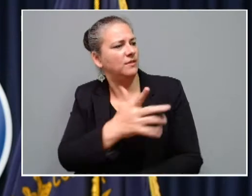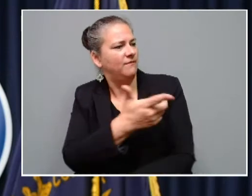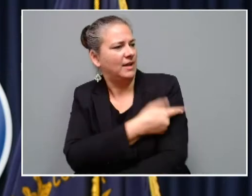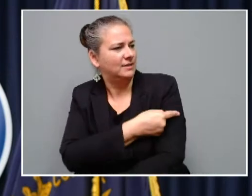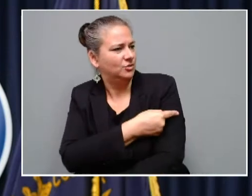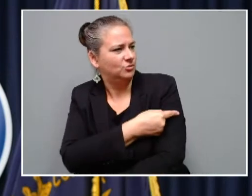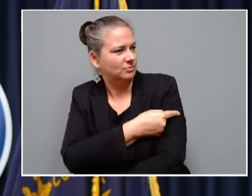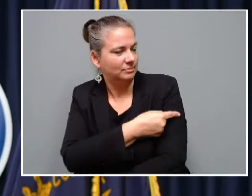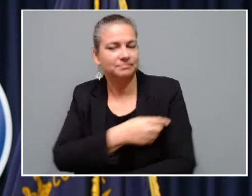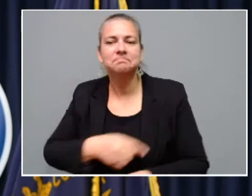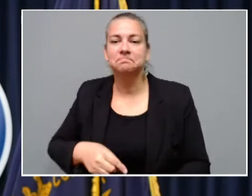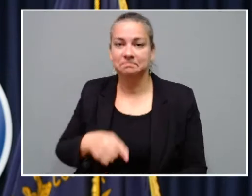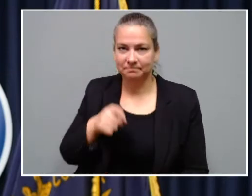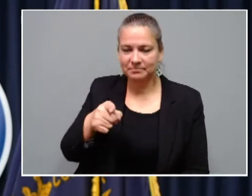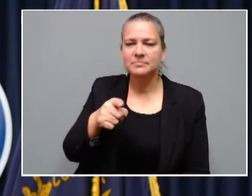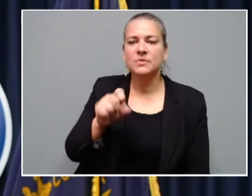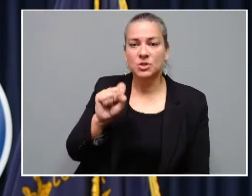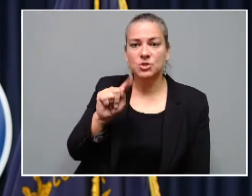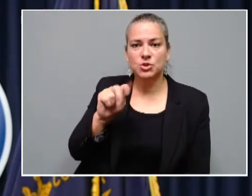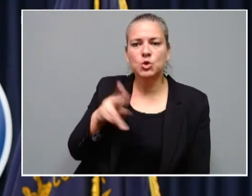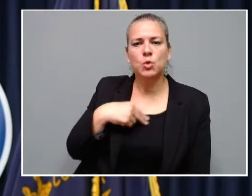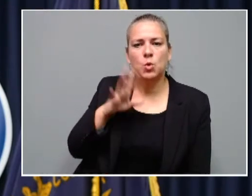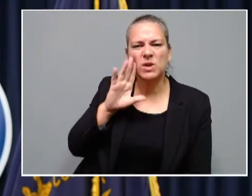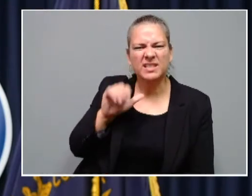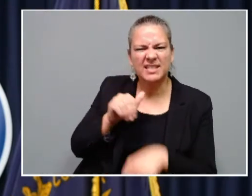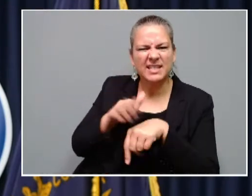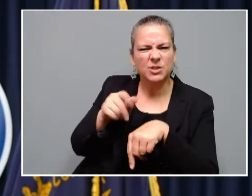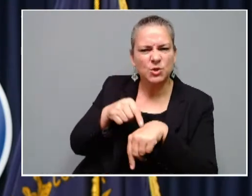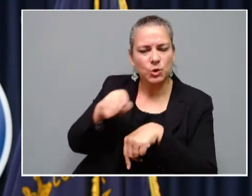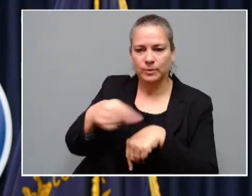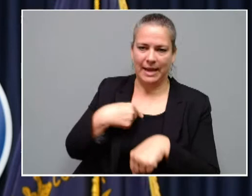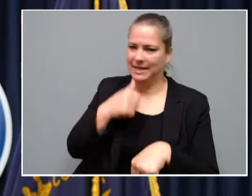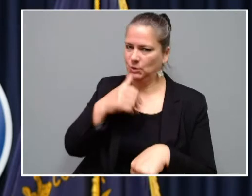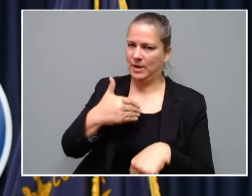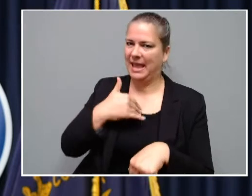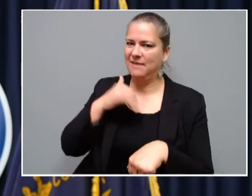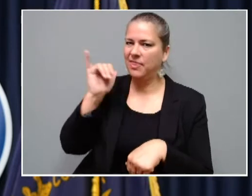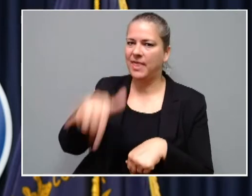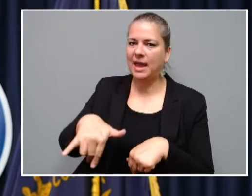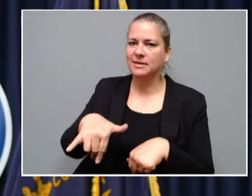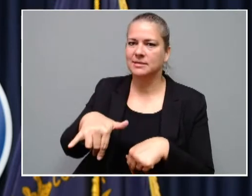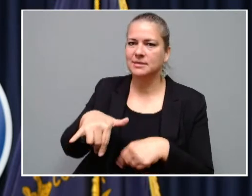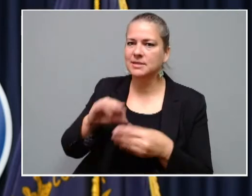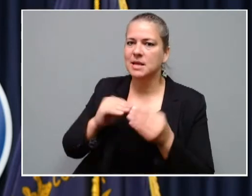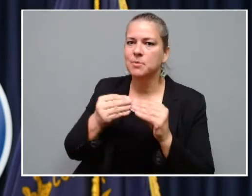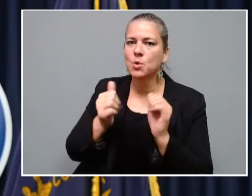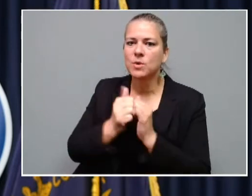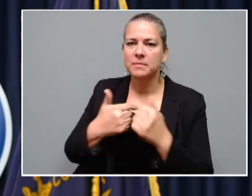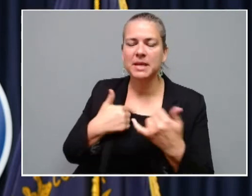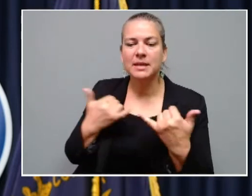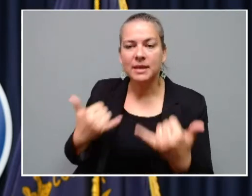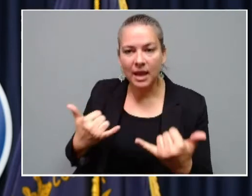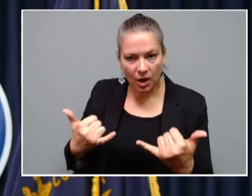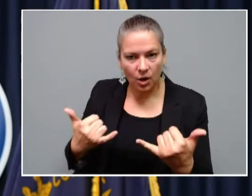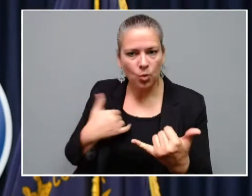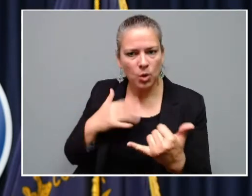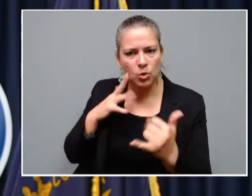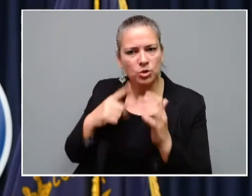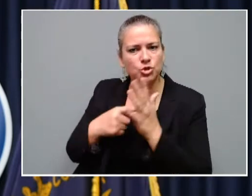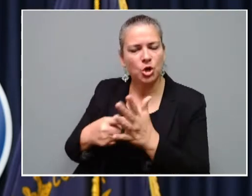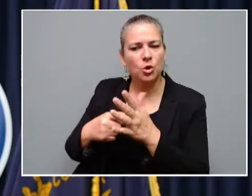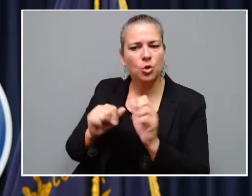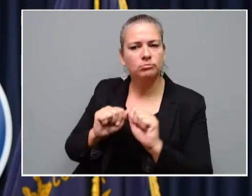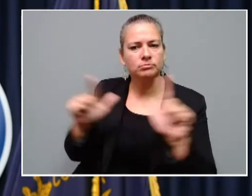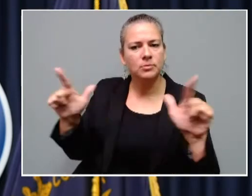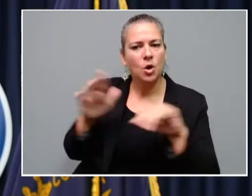Stu, we can send that information to you. I don't have that printout on me today. We can certainly show it on Thursday.